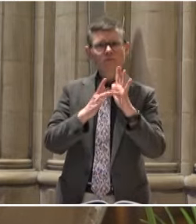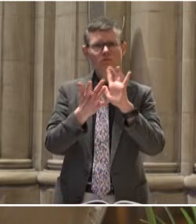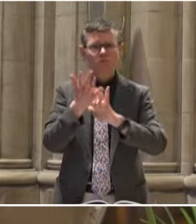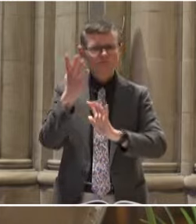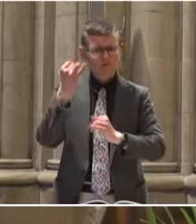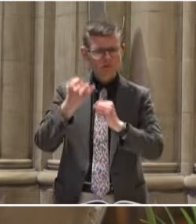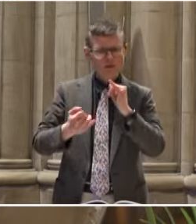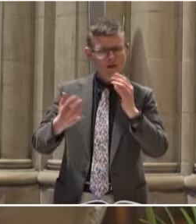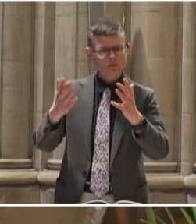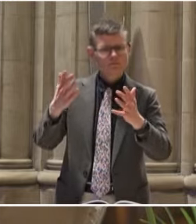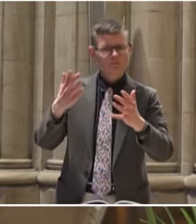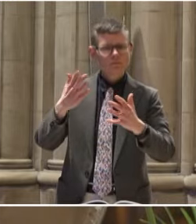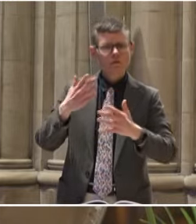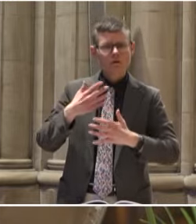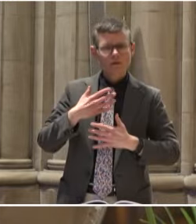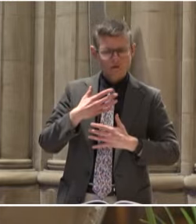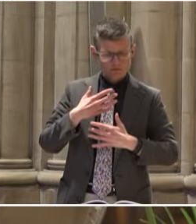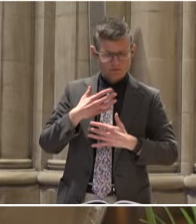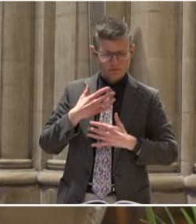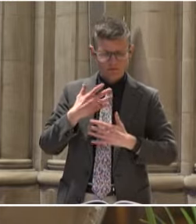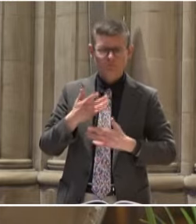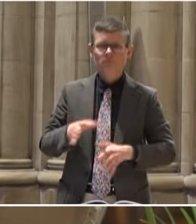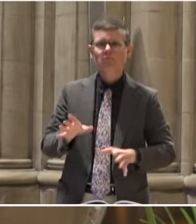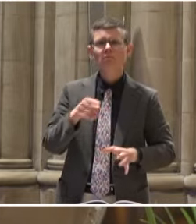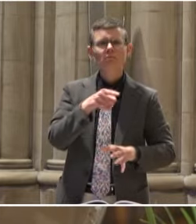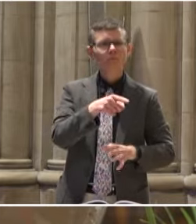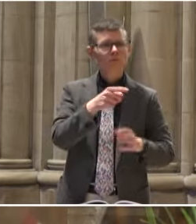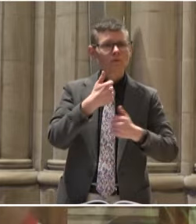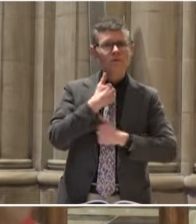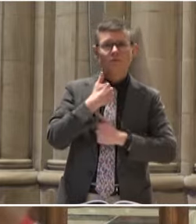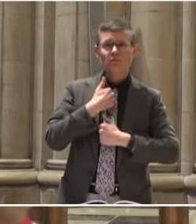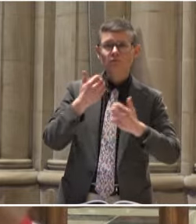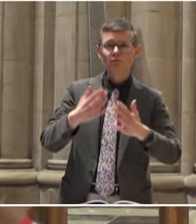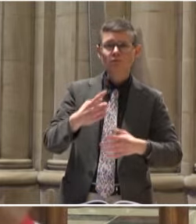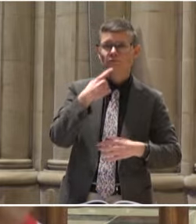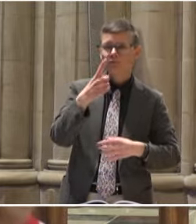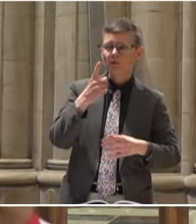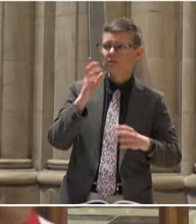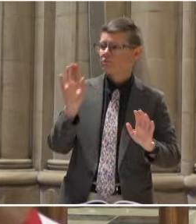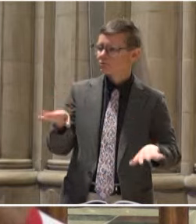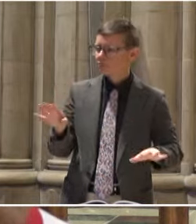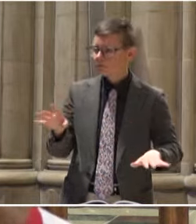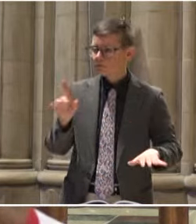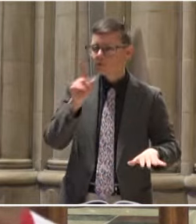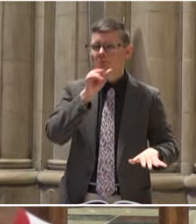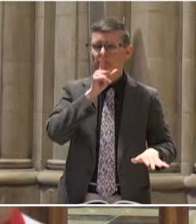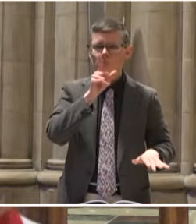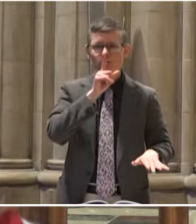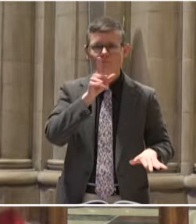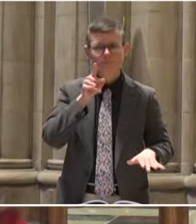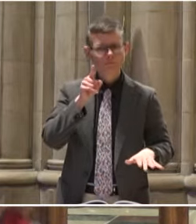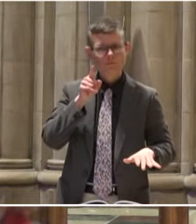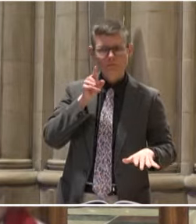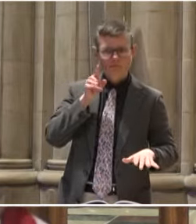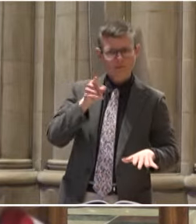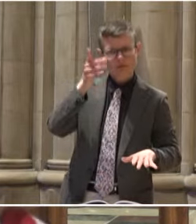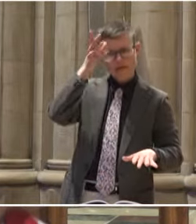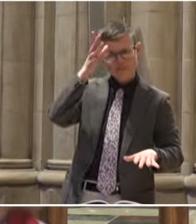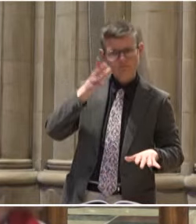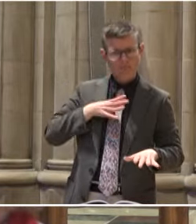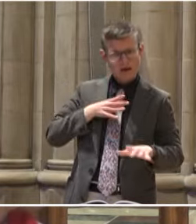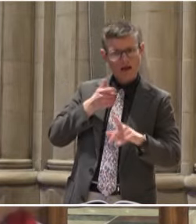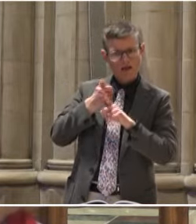his last, he said, "Truly, this man